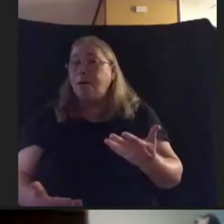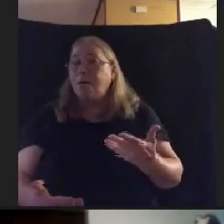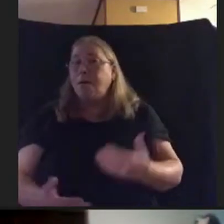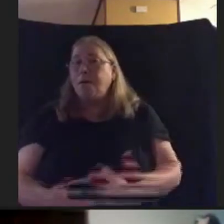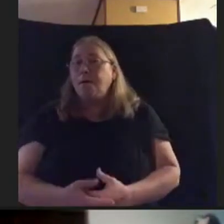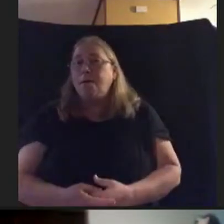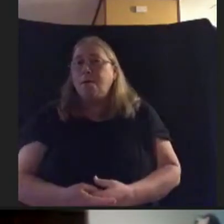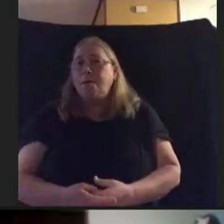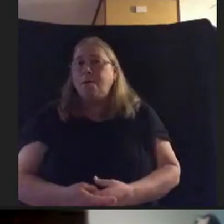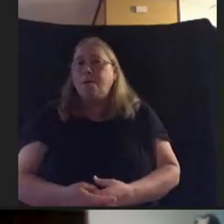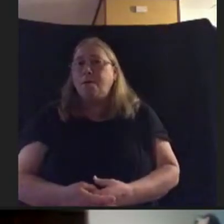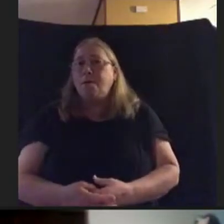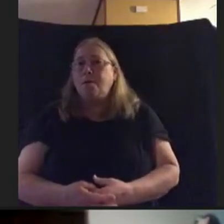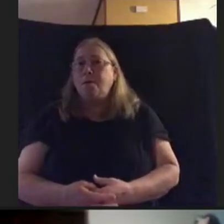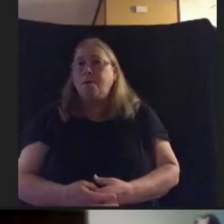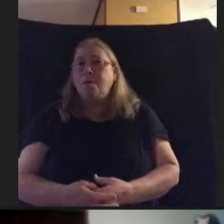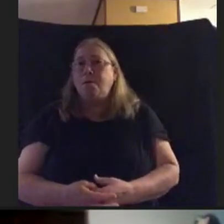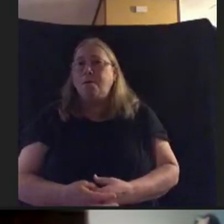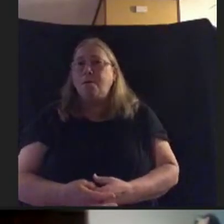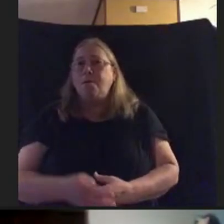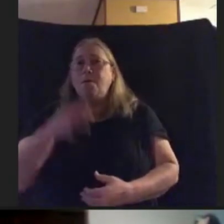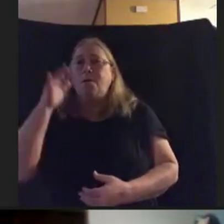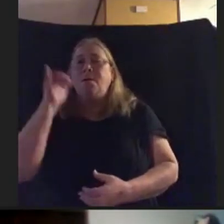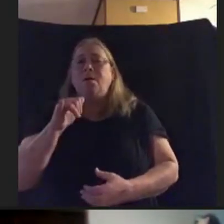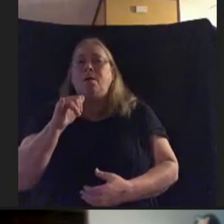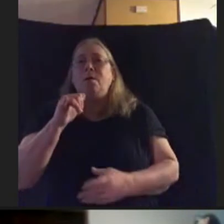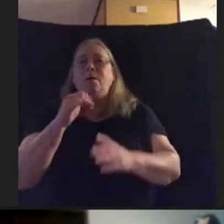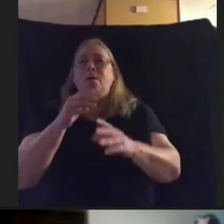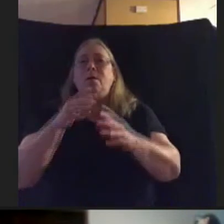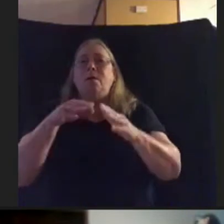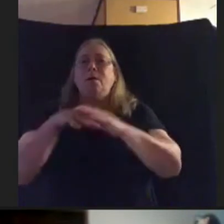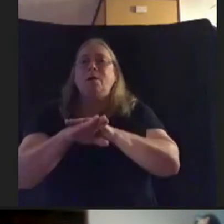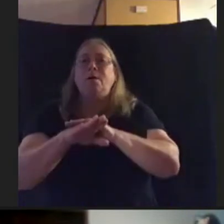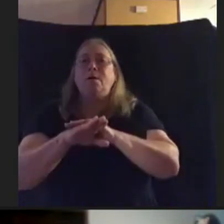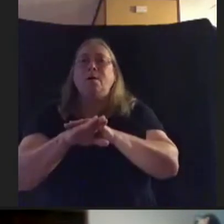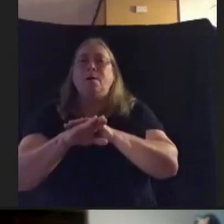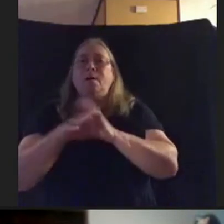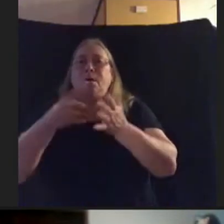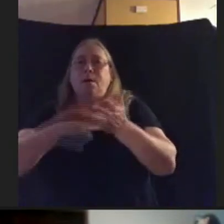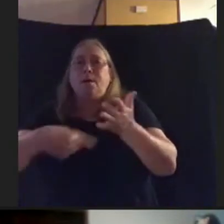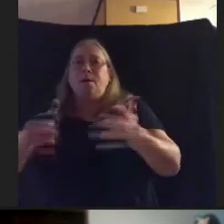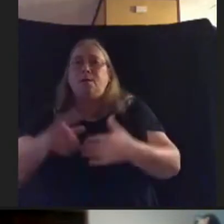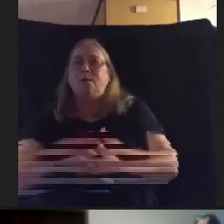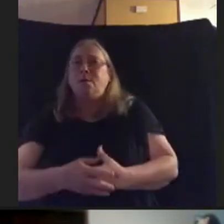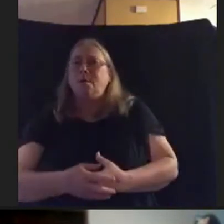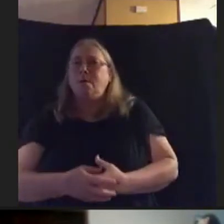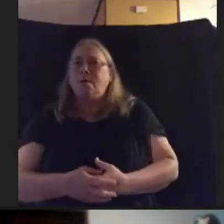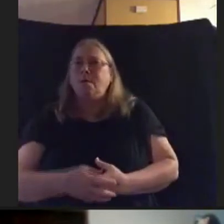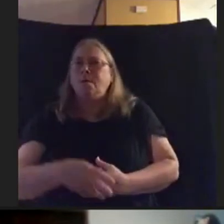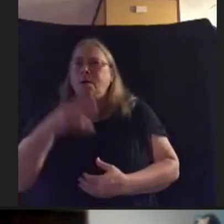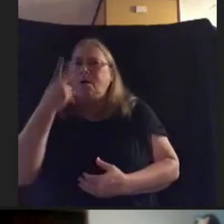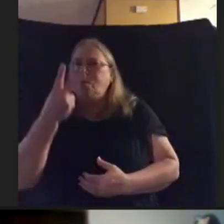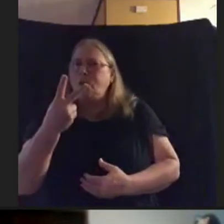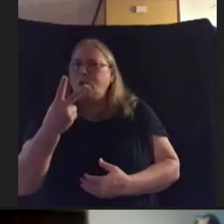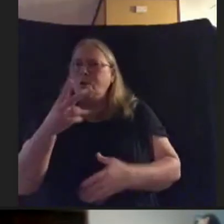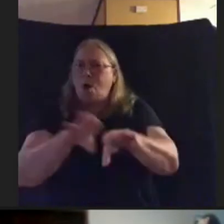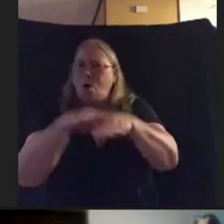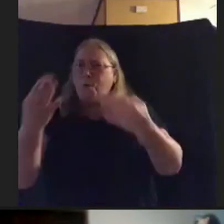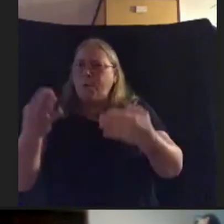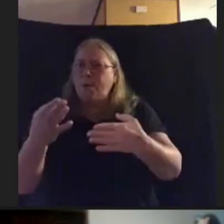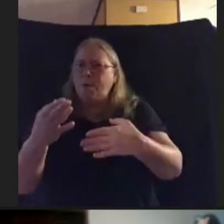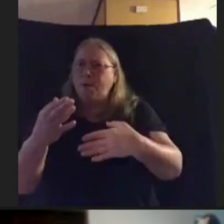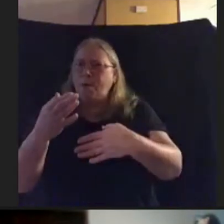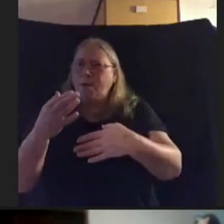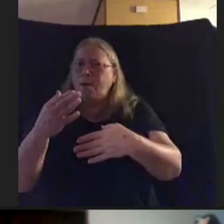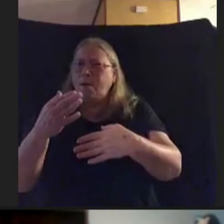just such a big group. It's really kind of challenging. Even as we were going into that next week, we actually did have a few open appointments in a couple of spots